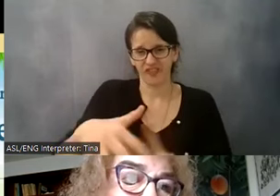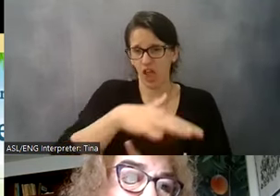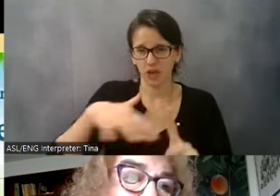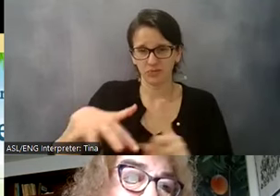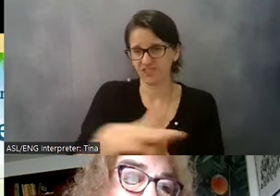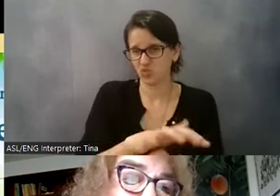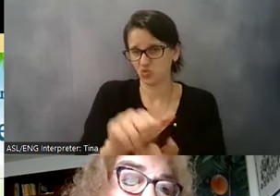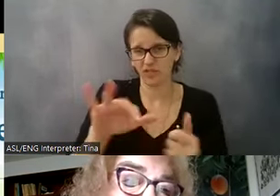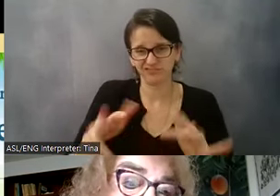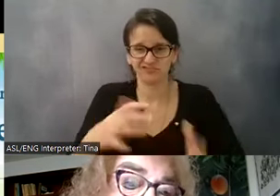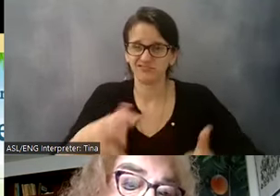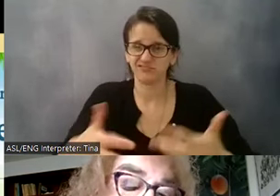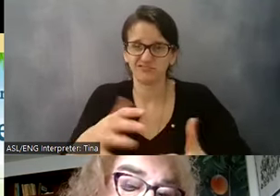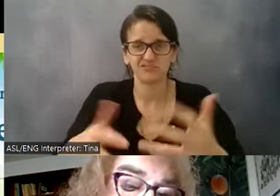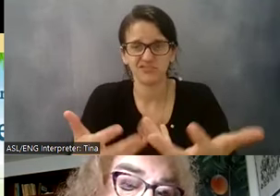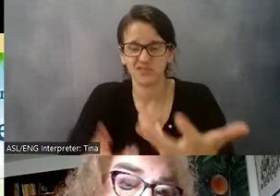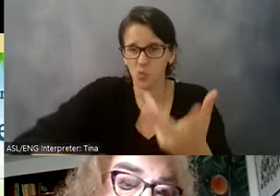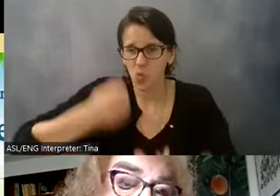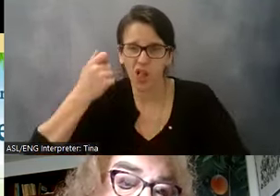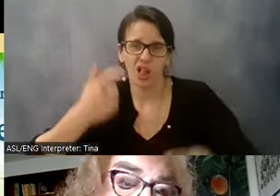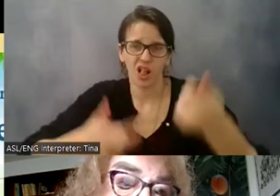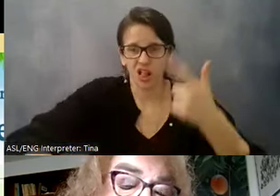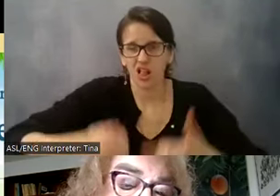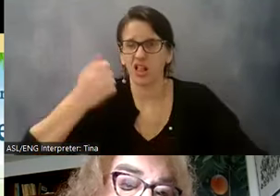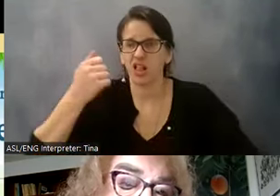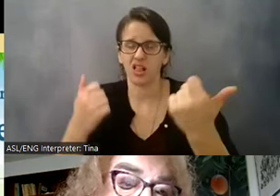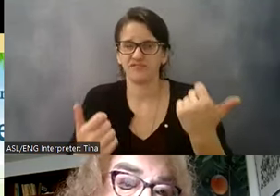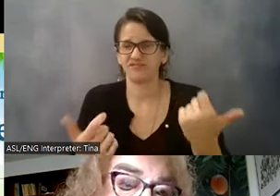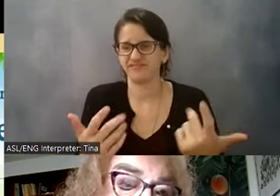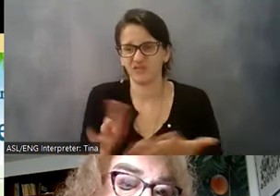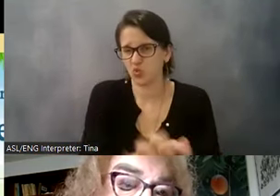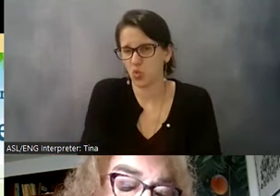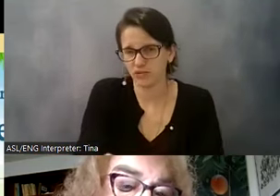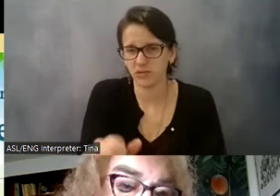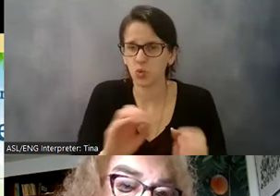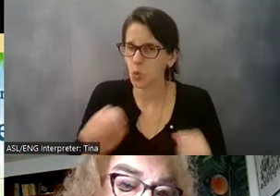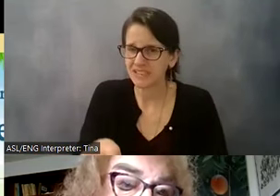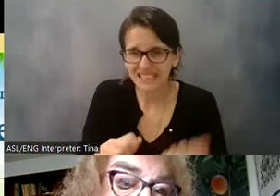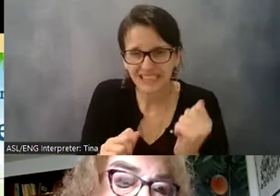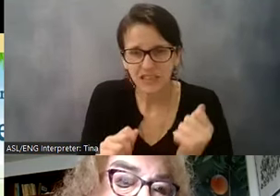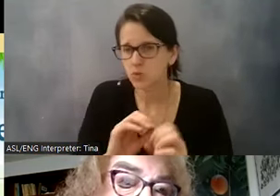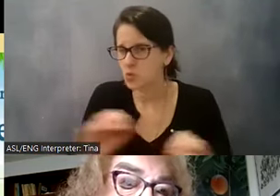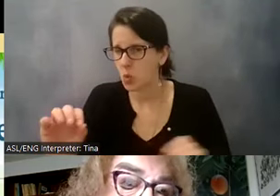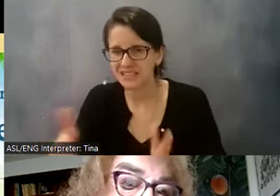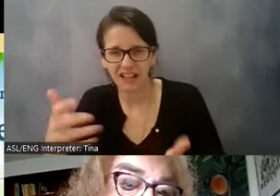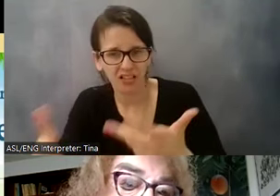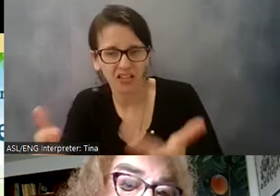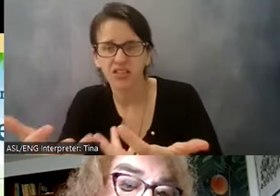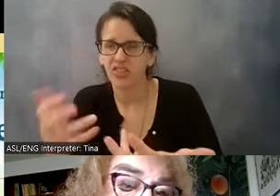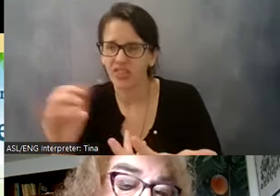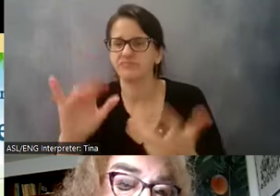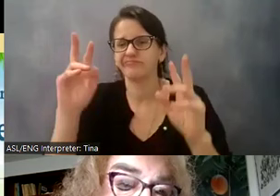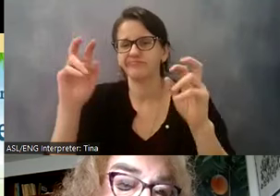tillage and pulling out plants by the roots, no dig, no pull, no till. This is the new